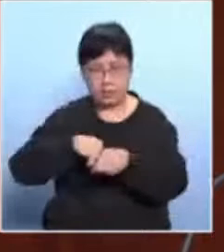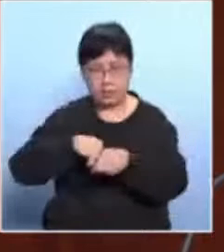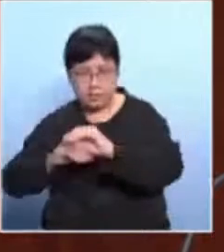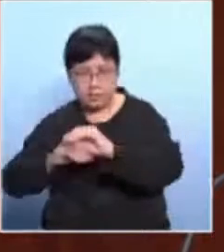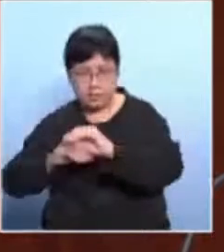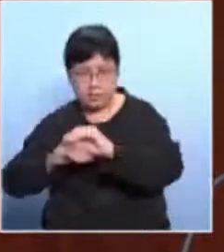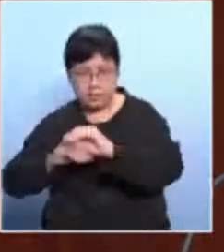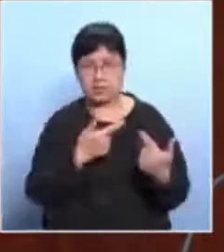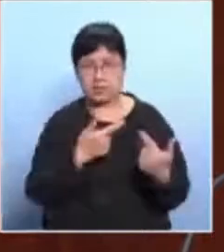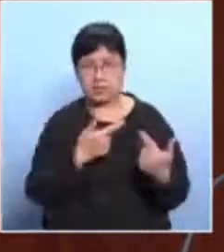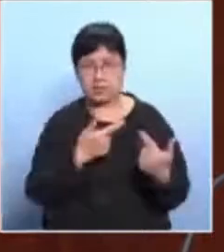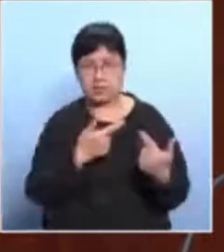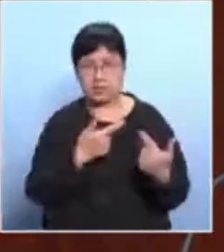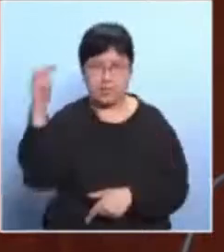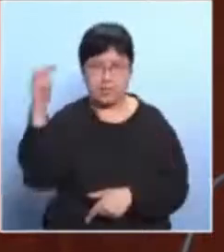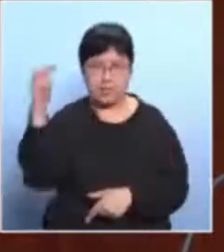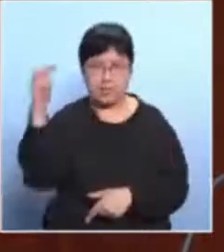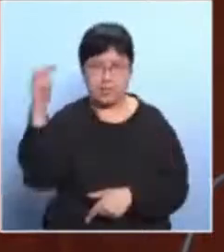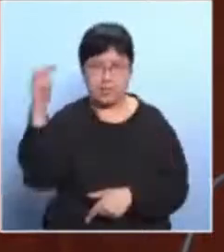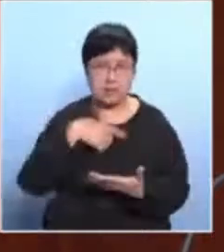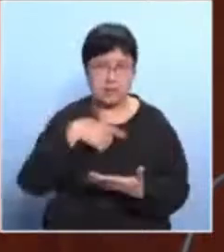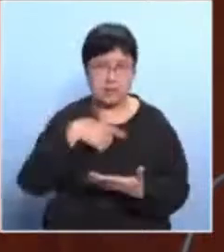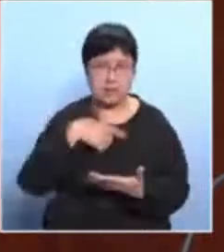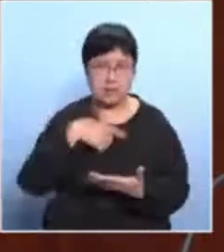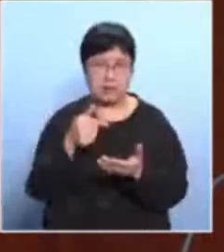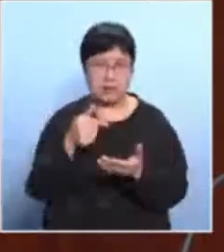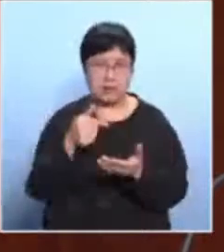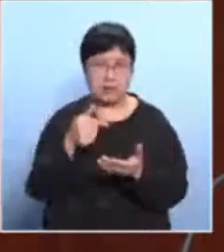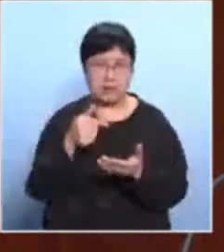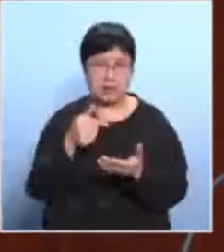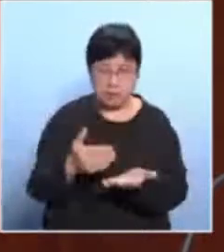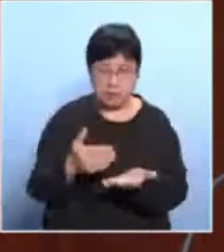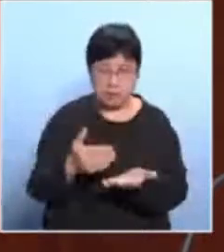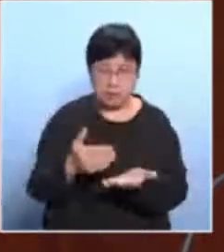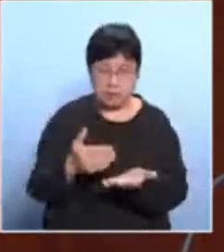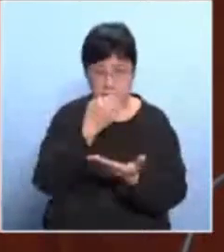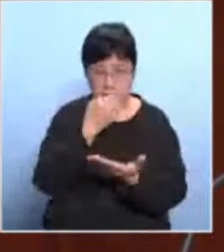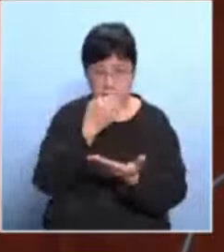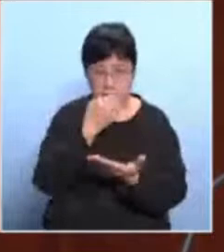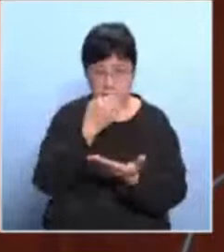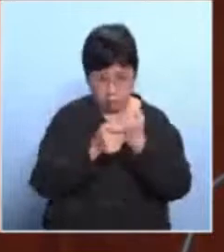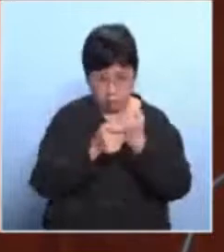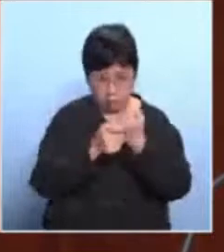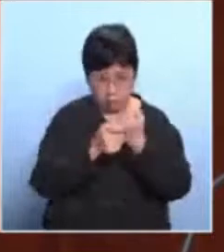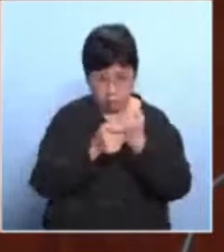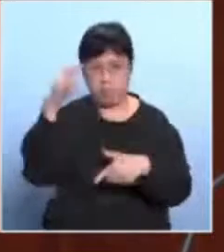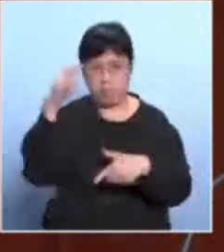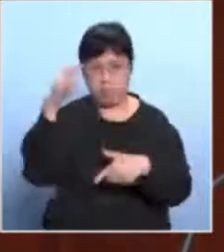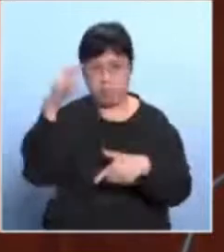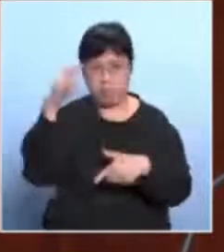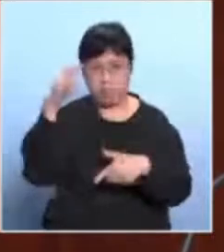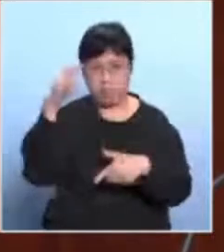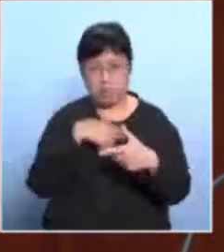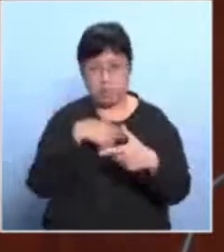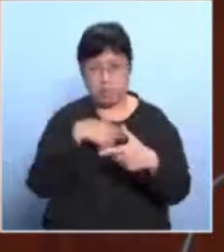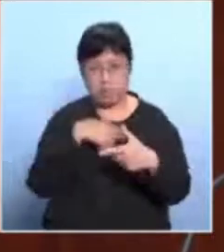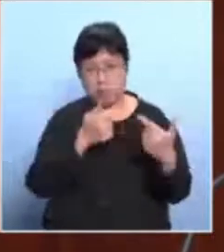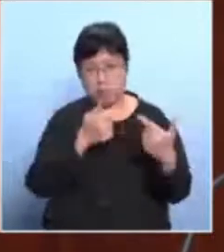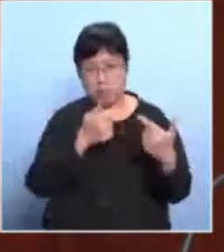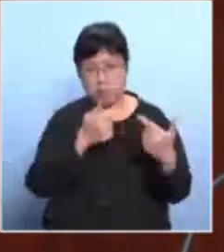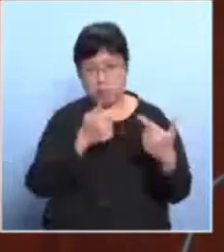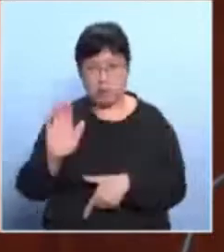the supply of sustainable aviation fuel or SAF. With the increasing use of SAF by airlines around the